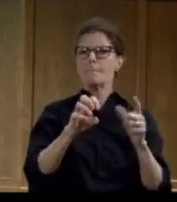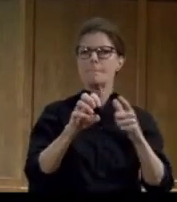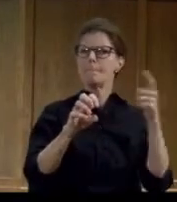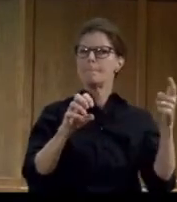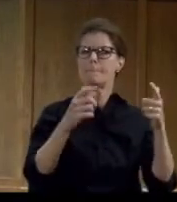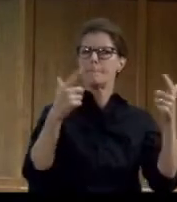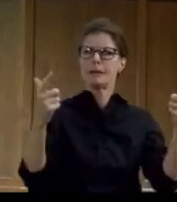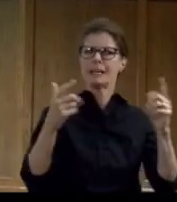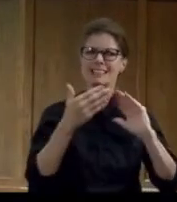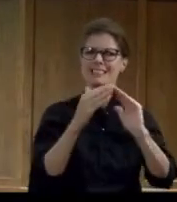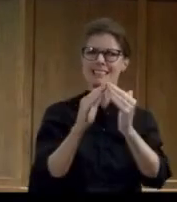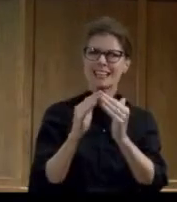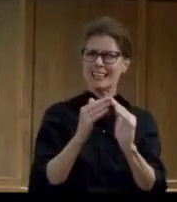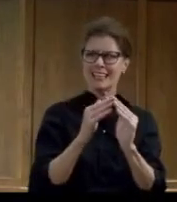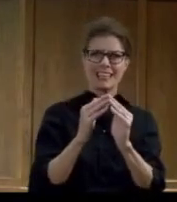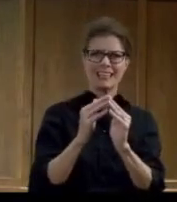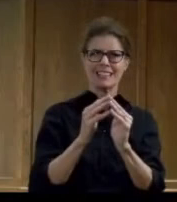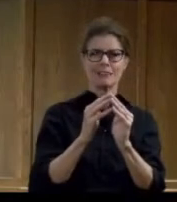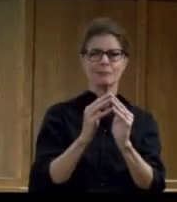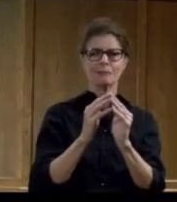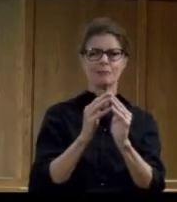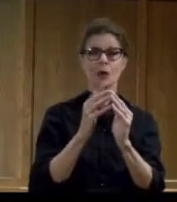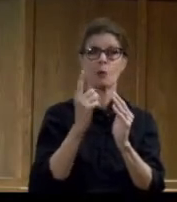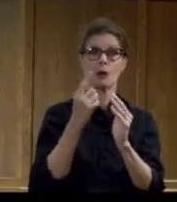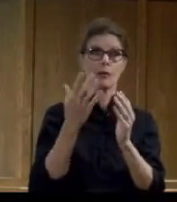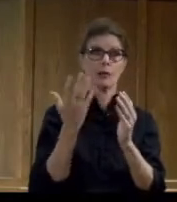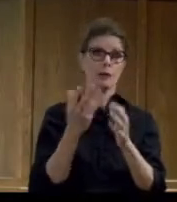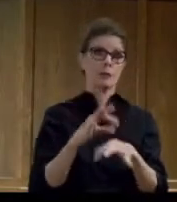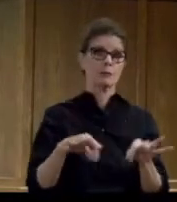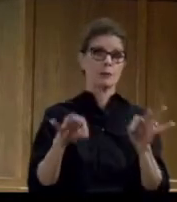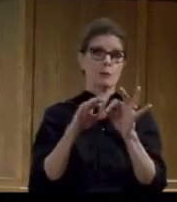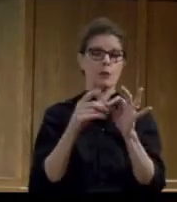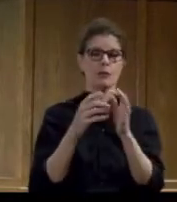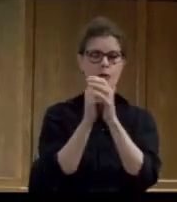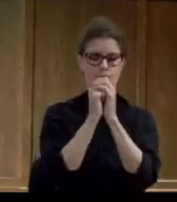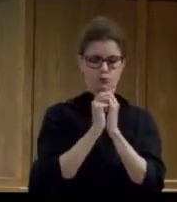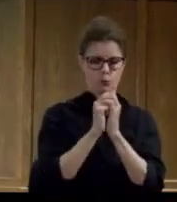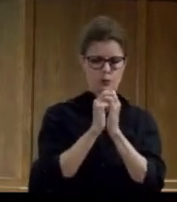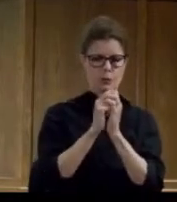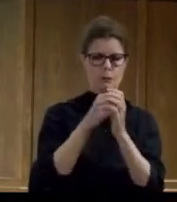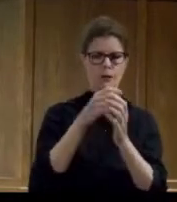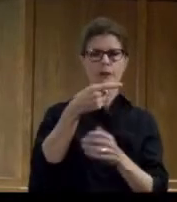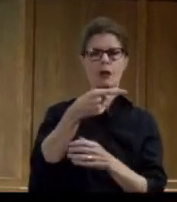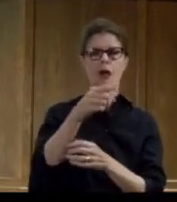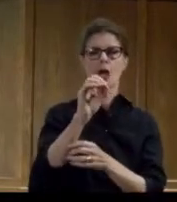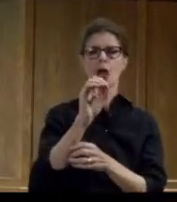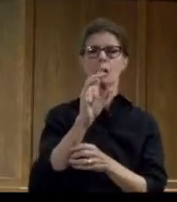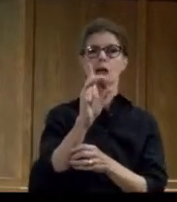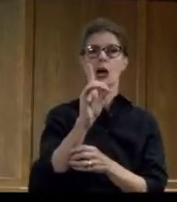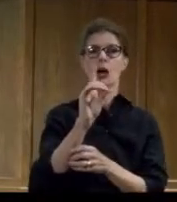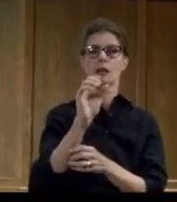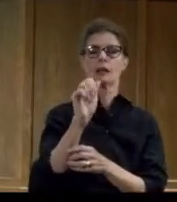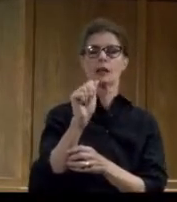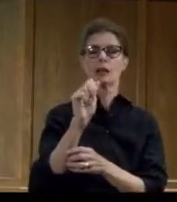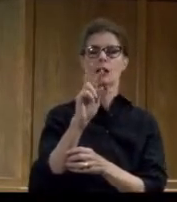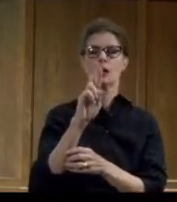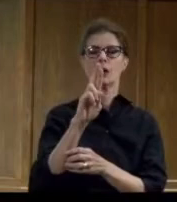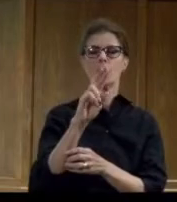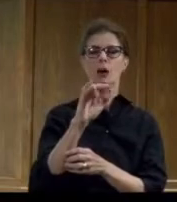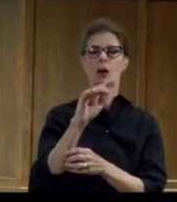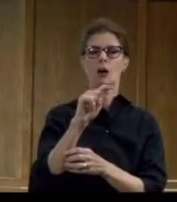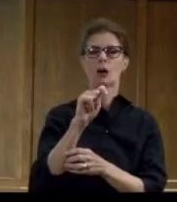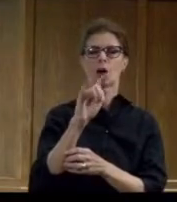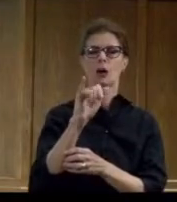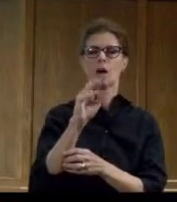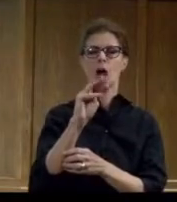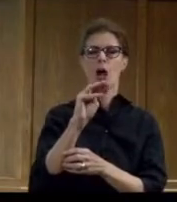One of the things that was really big there was the worship of the god Artemis. So you read about in the book of Acts, there's some big riots, like people are very passionate